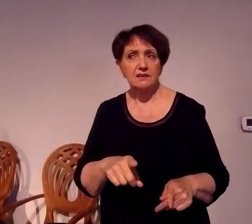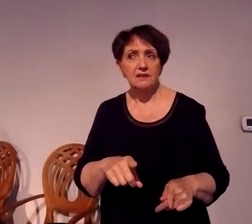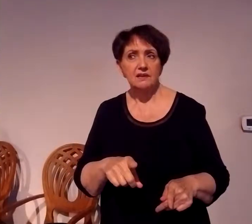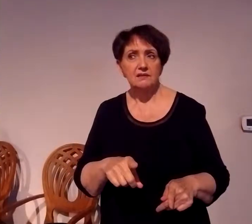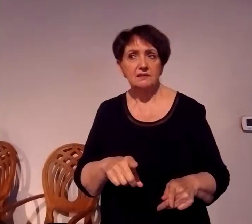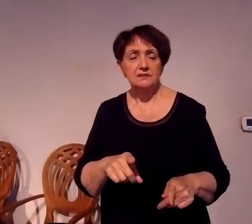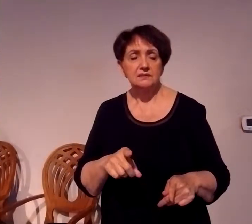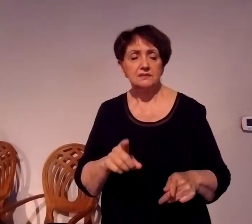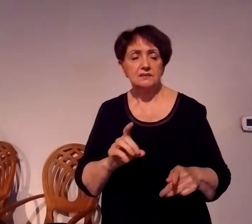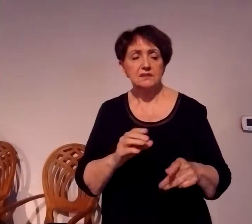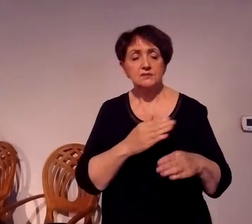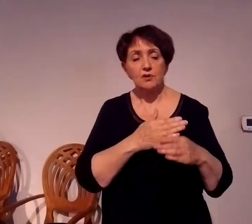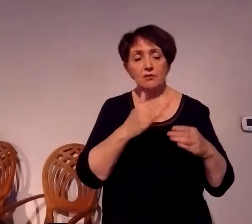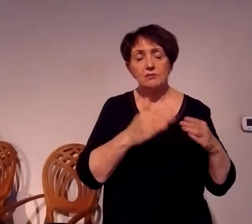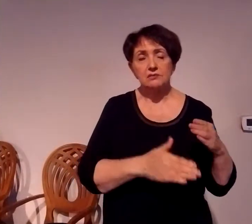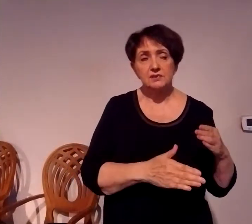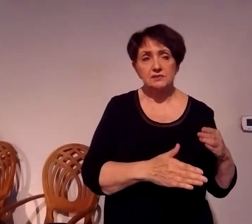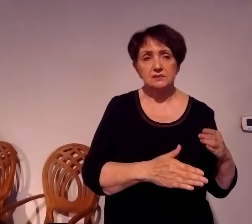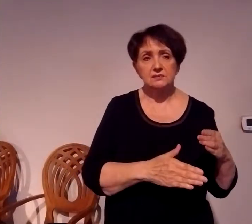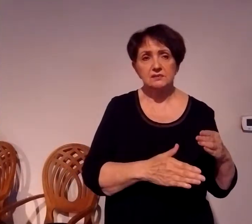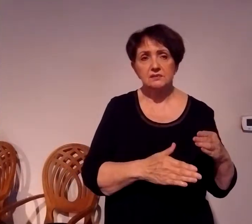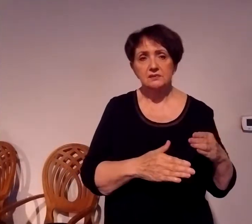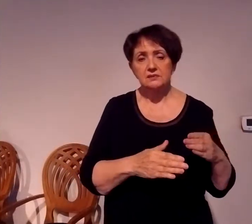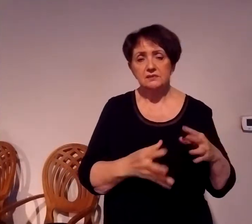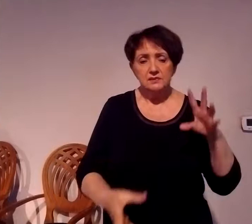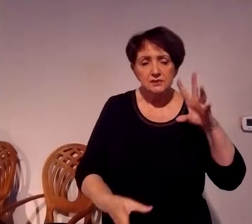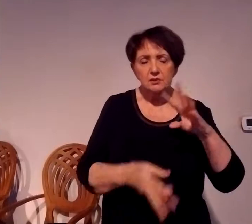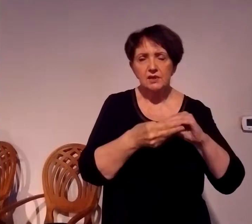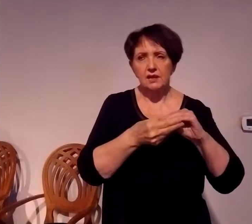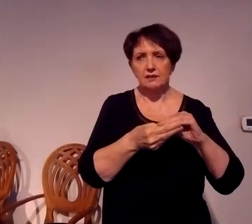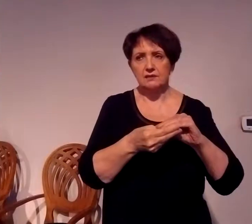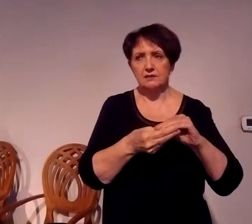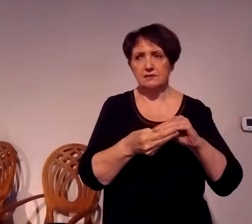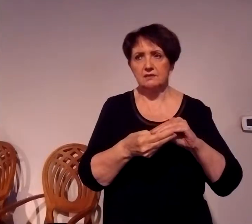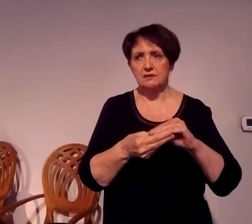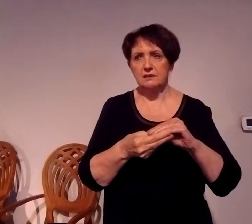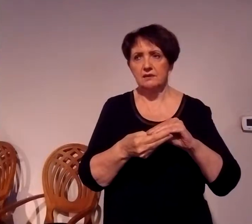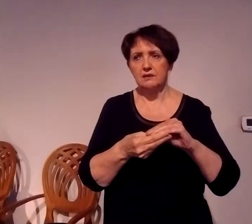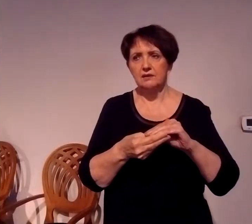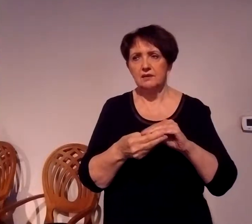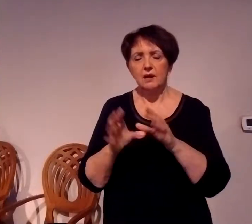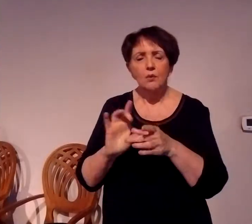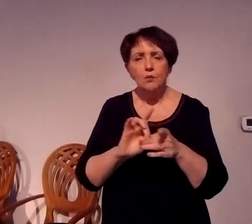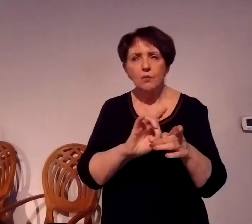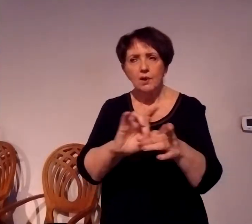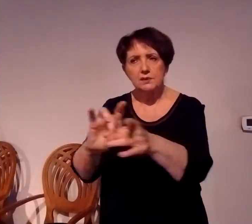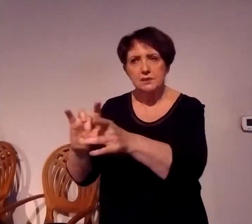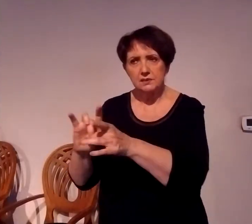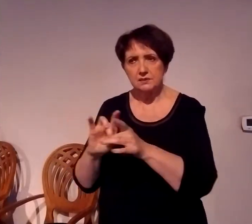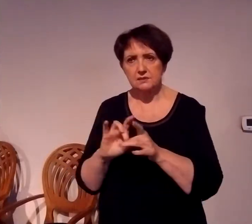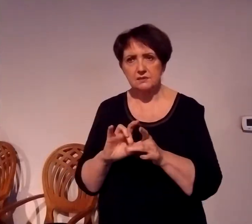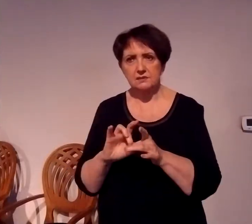that is a wholeness, a totality, a oneness.